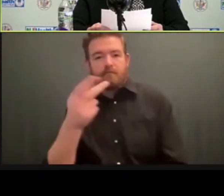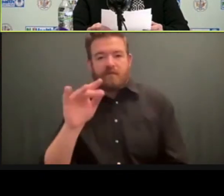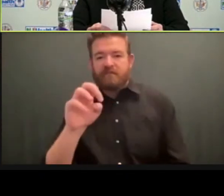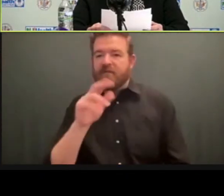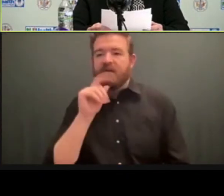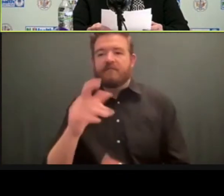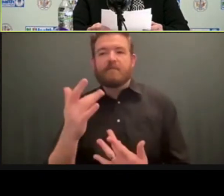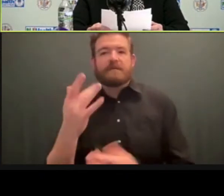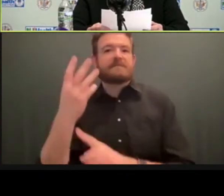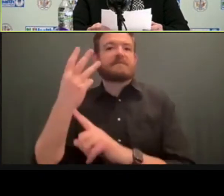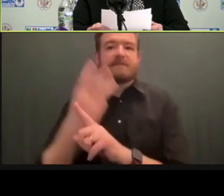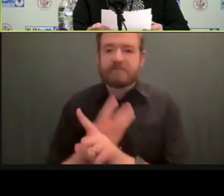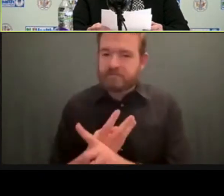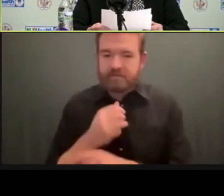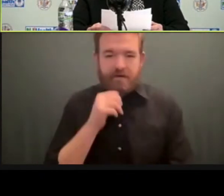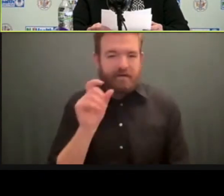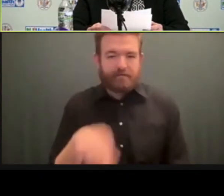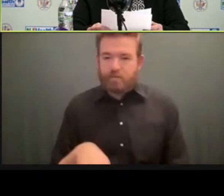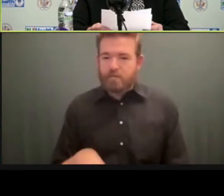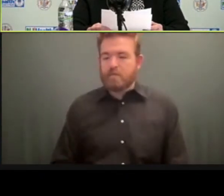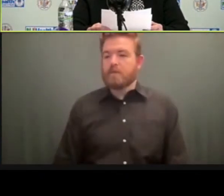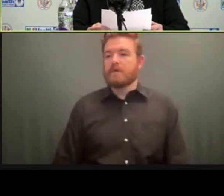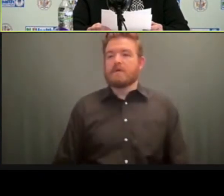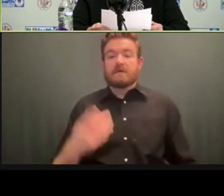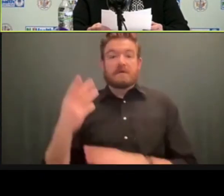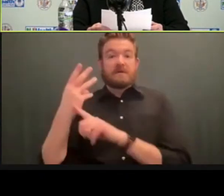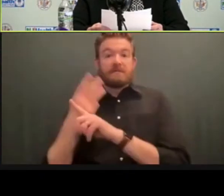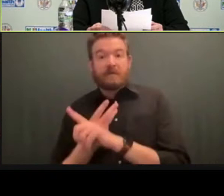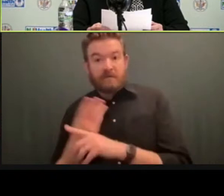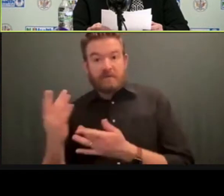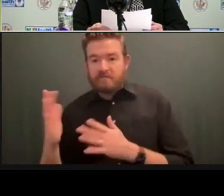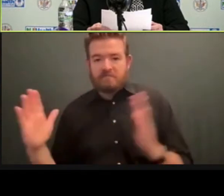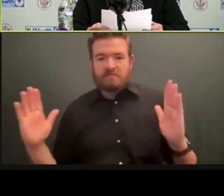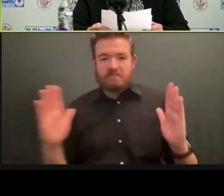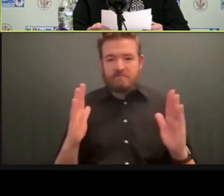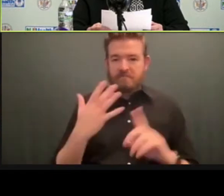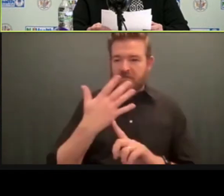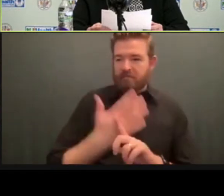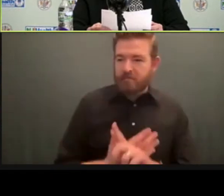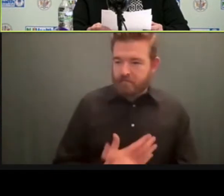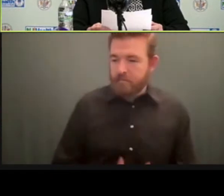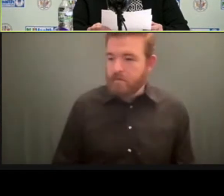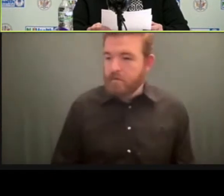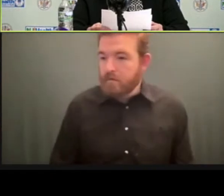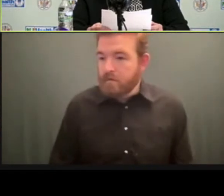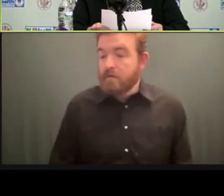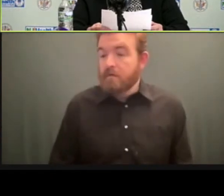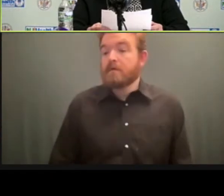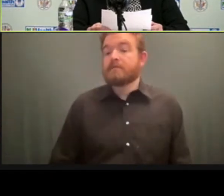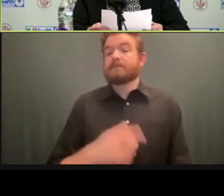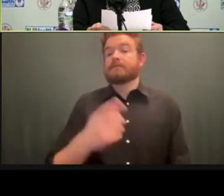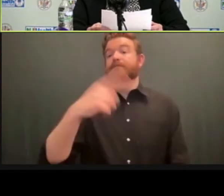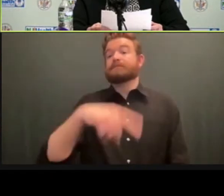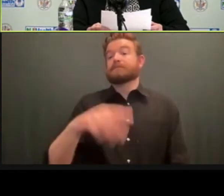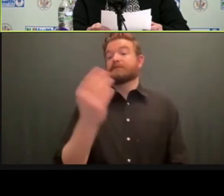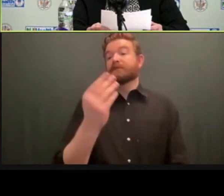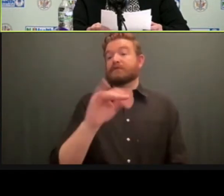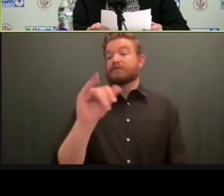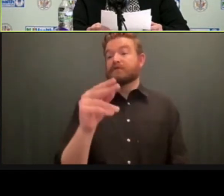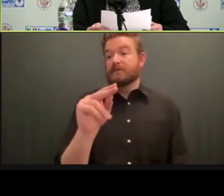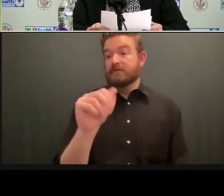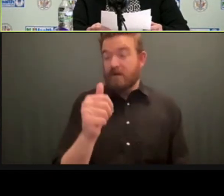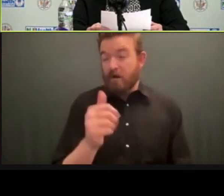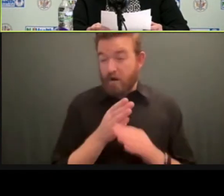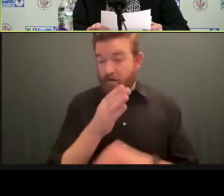their primary series. Starting next Monday, January 10th, over 155,000 of them, or